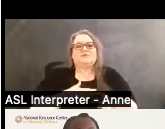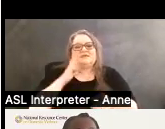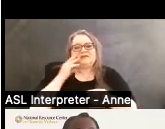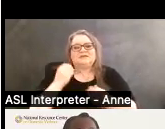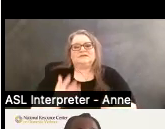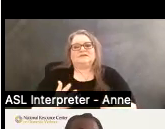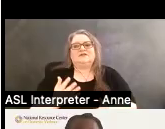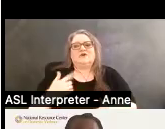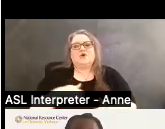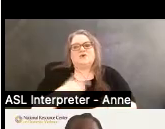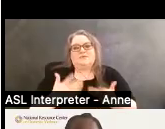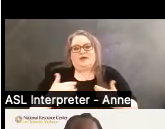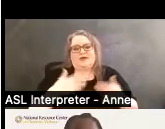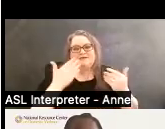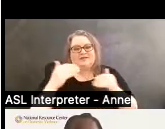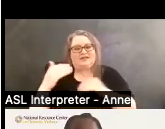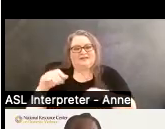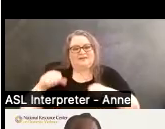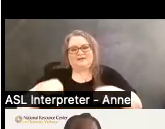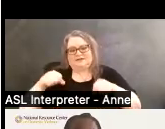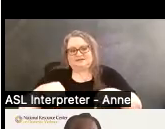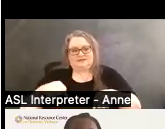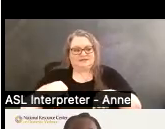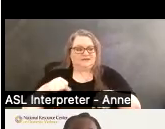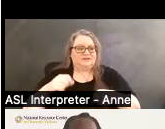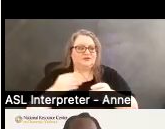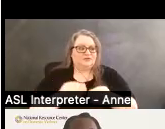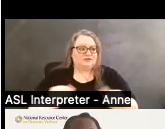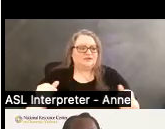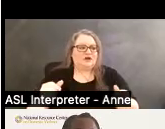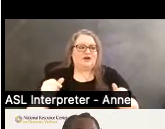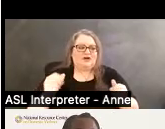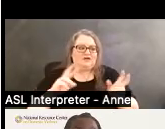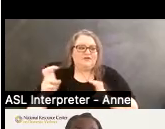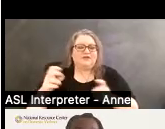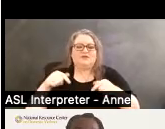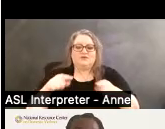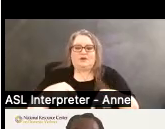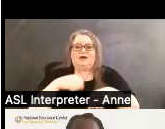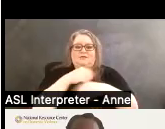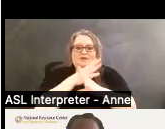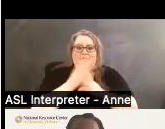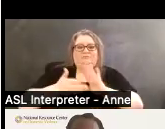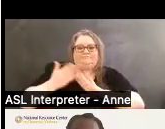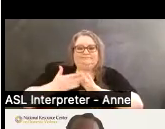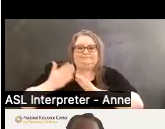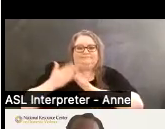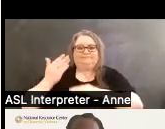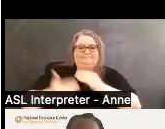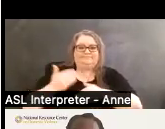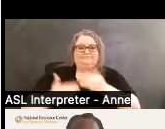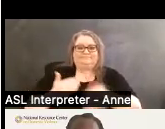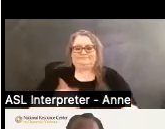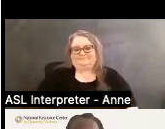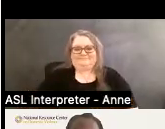we may have limited capacity to resolve issues while the webinar is running.